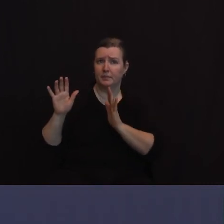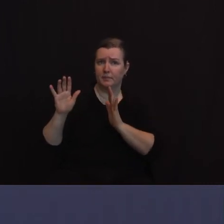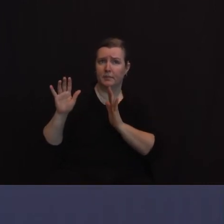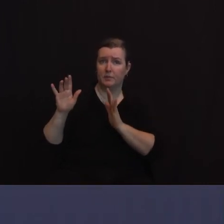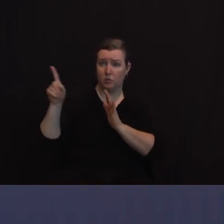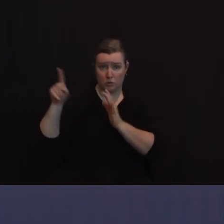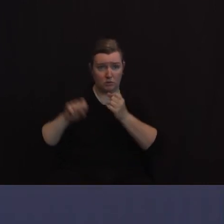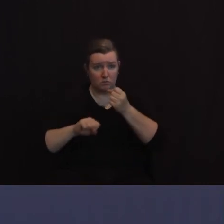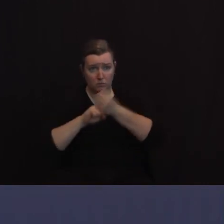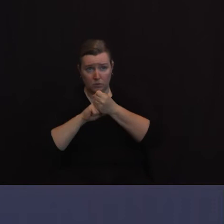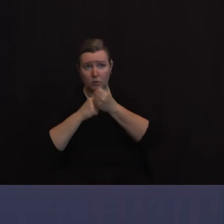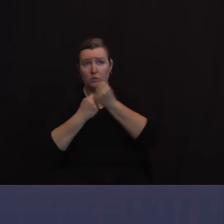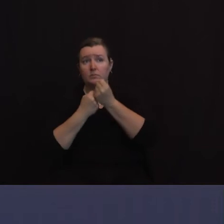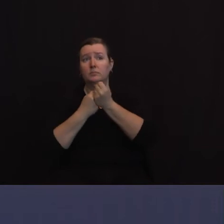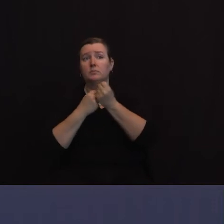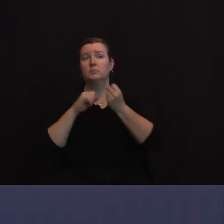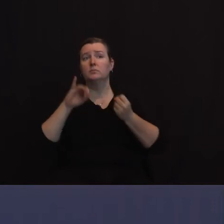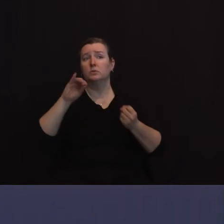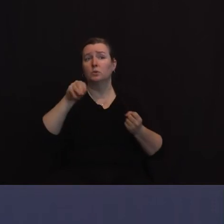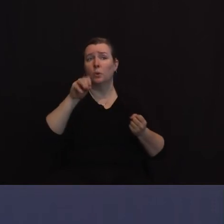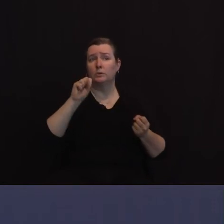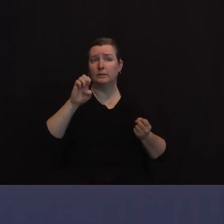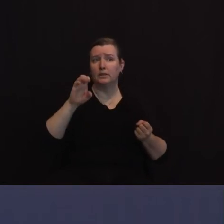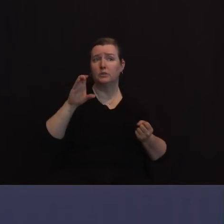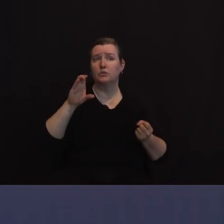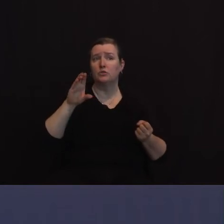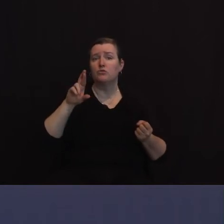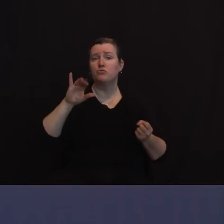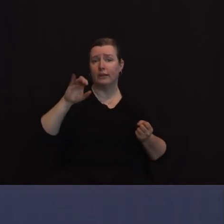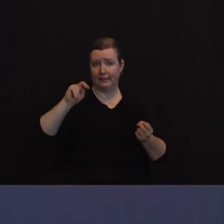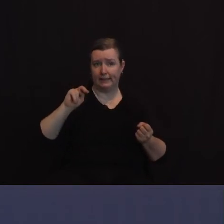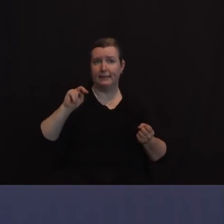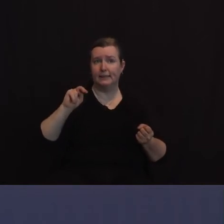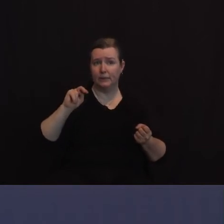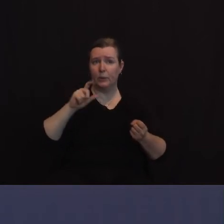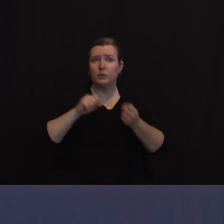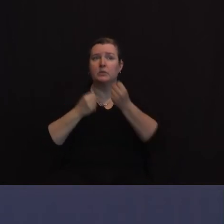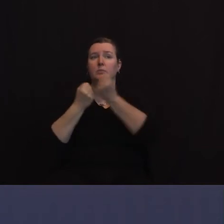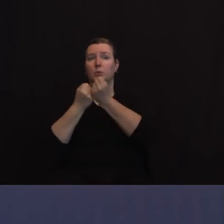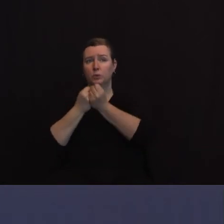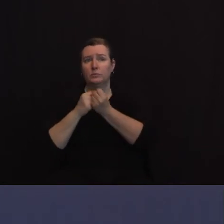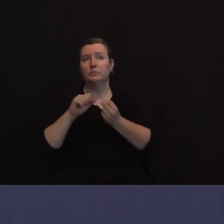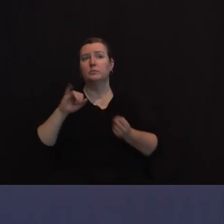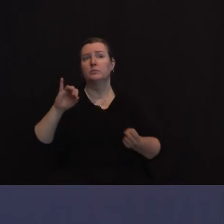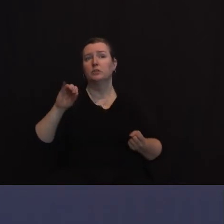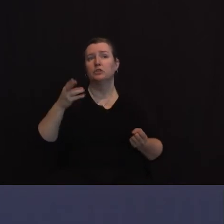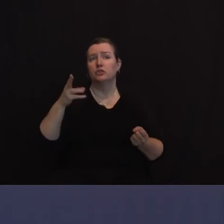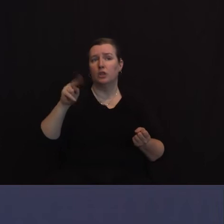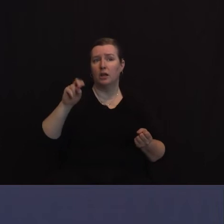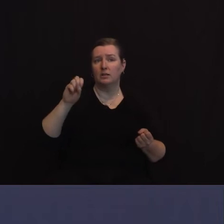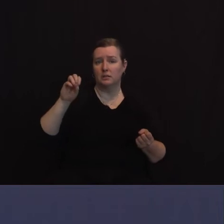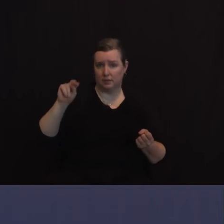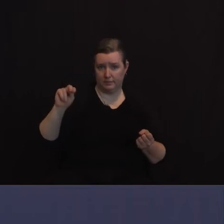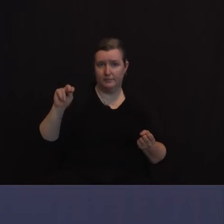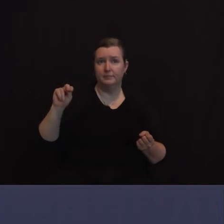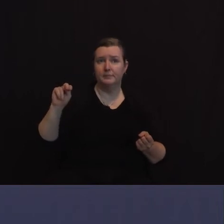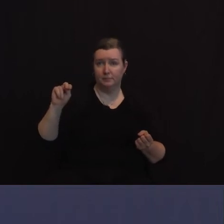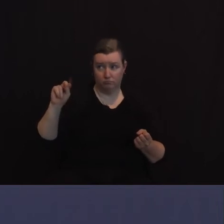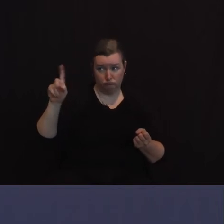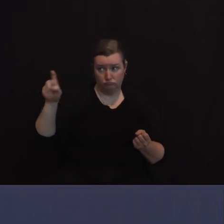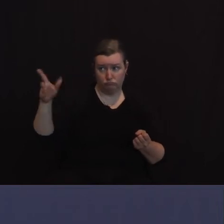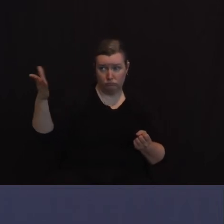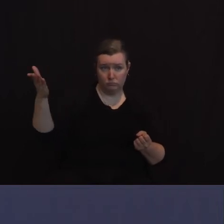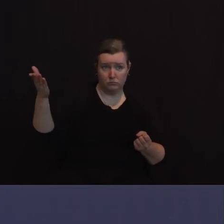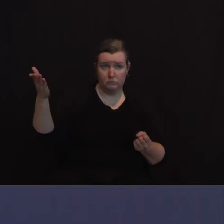endorse Assemblyman Johnson. So I won't talk about the specific bills. On